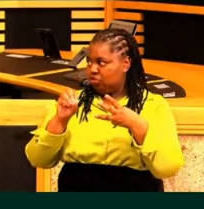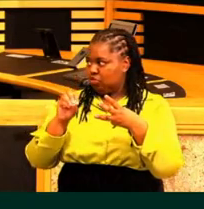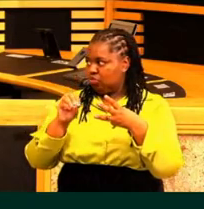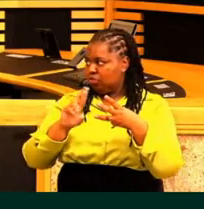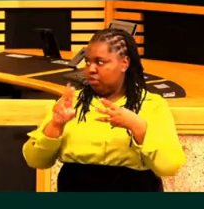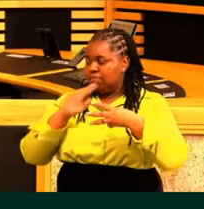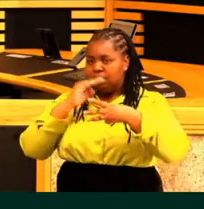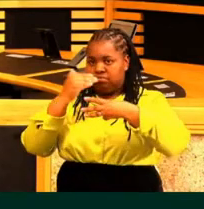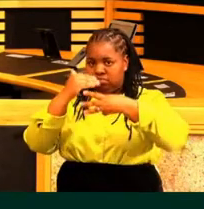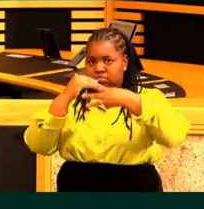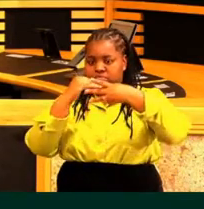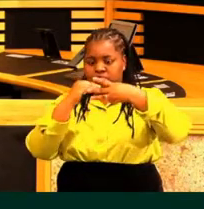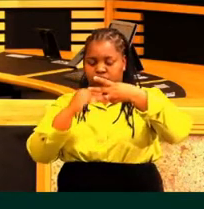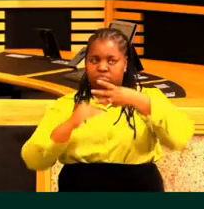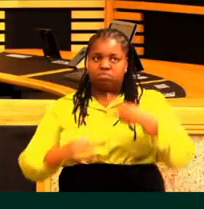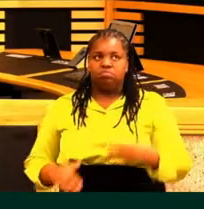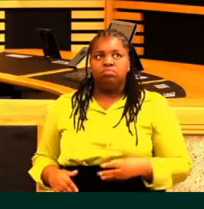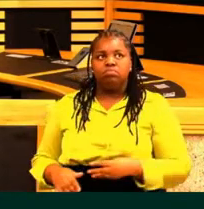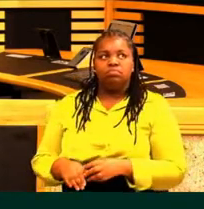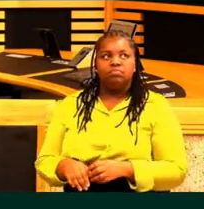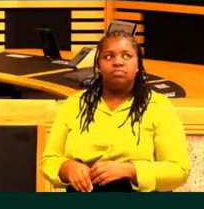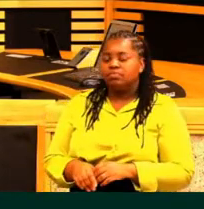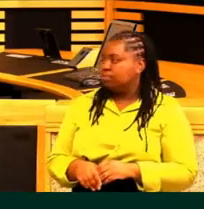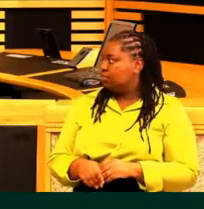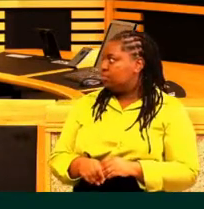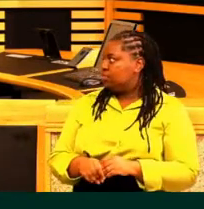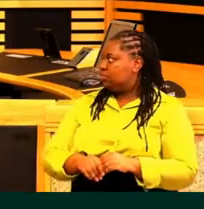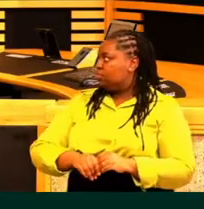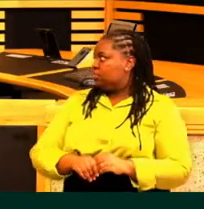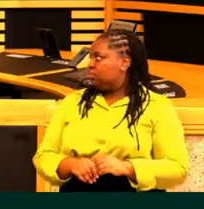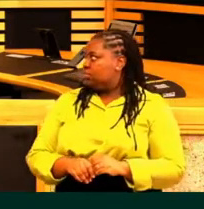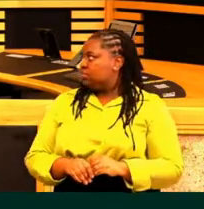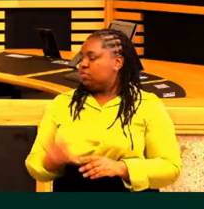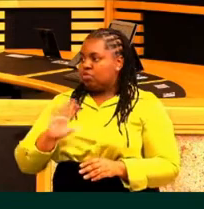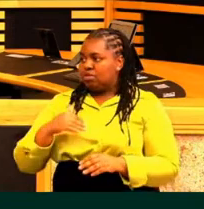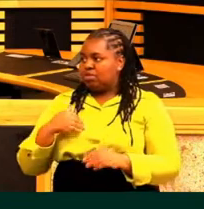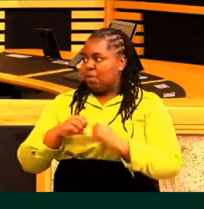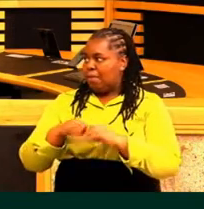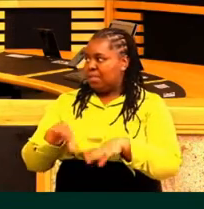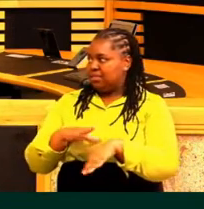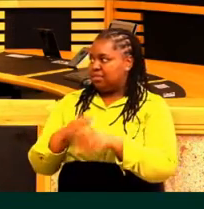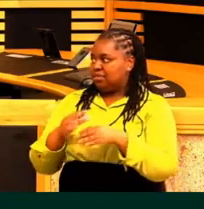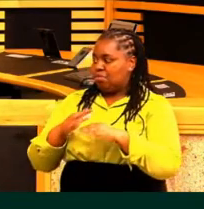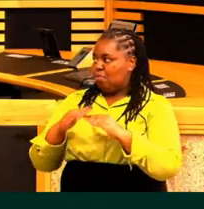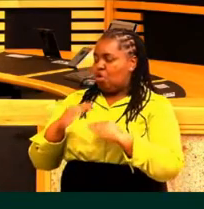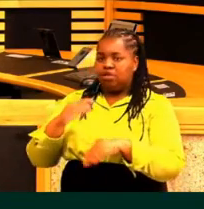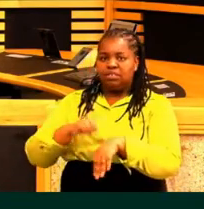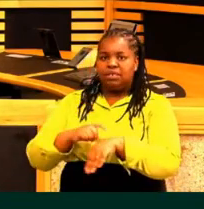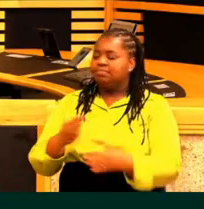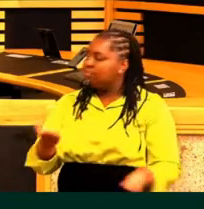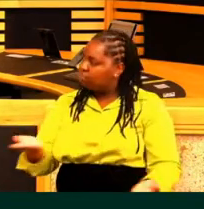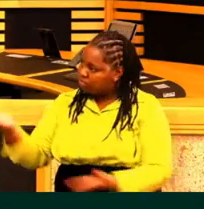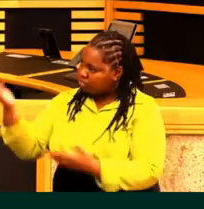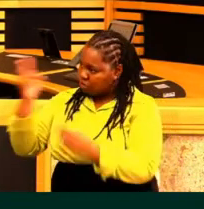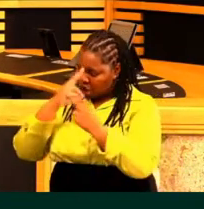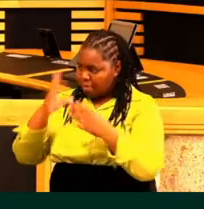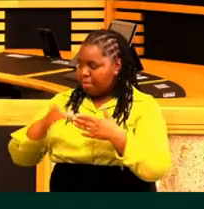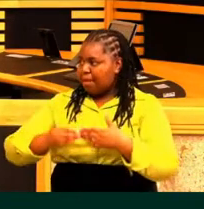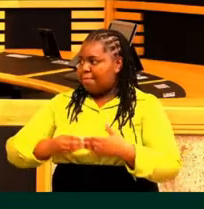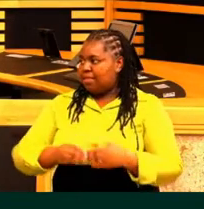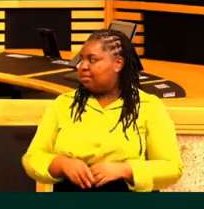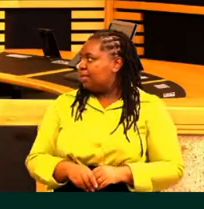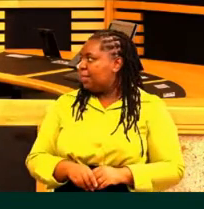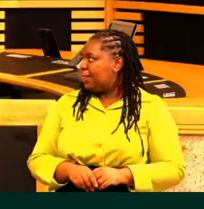those first four yeah so that we don't consume much time over to your honorable member